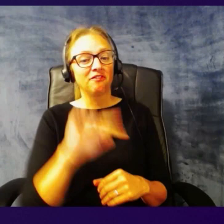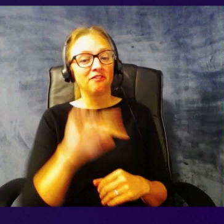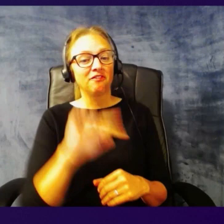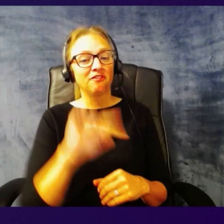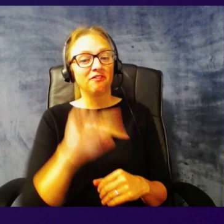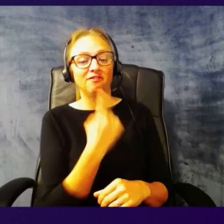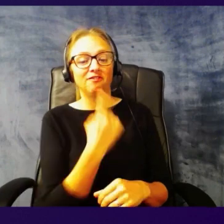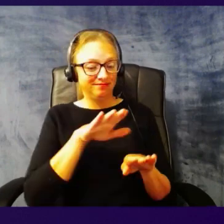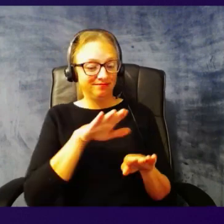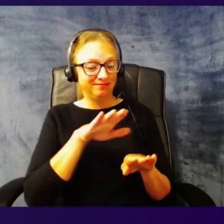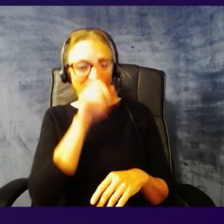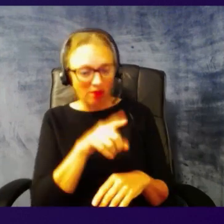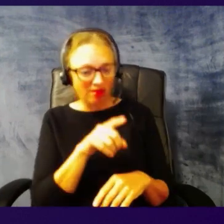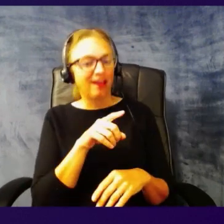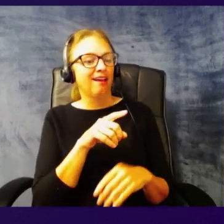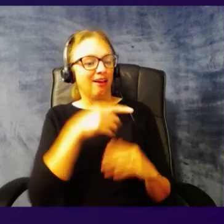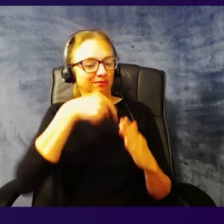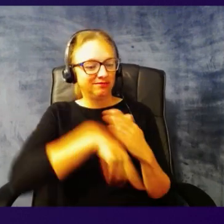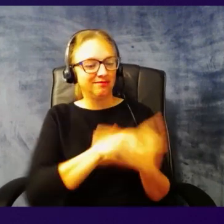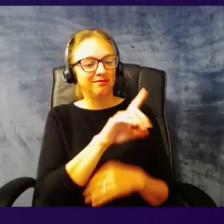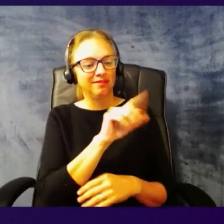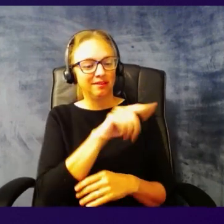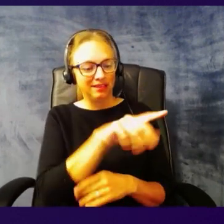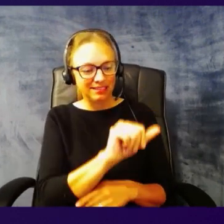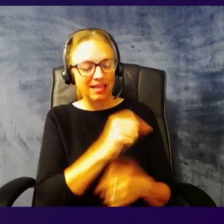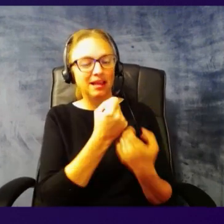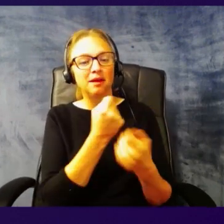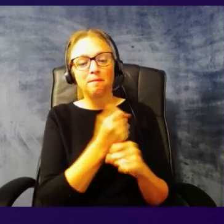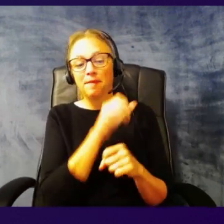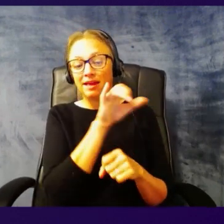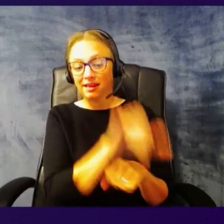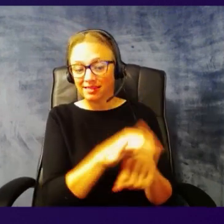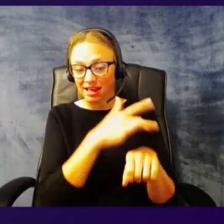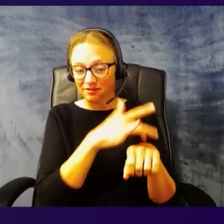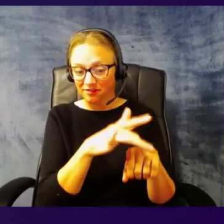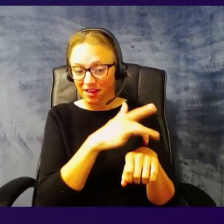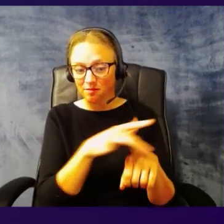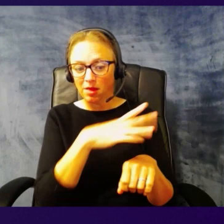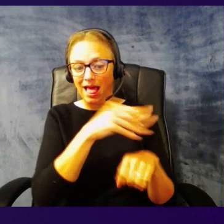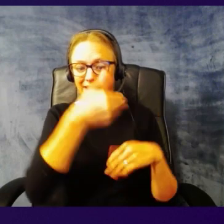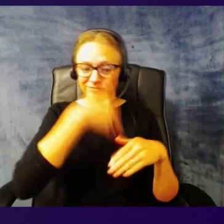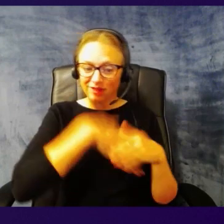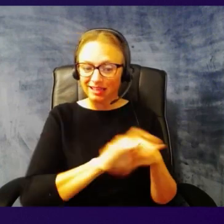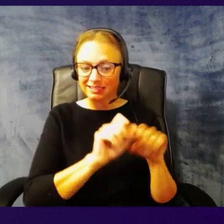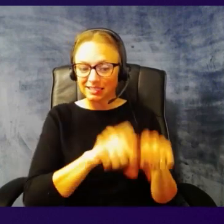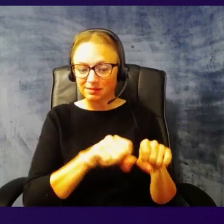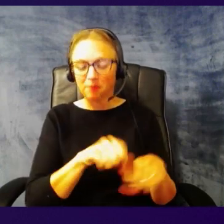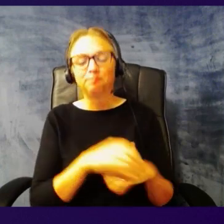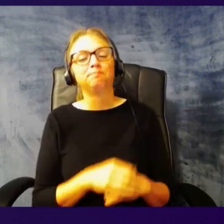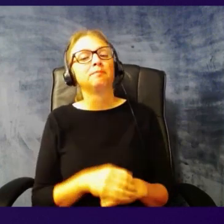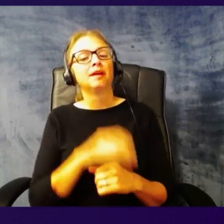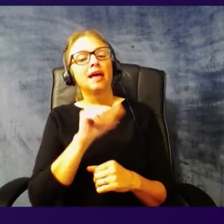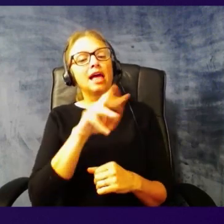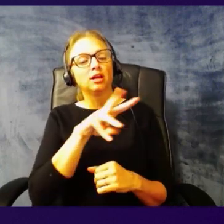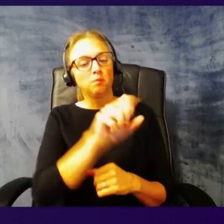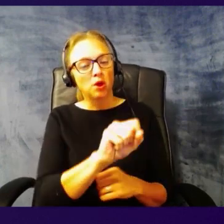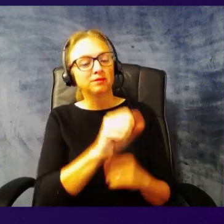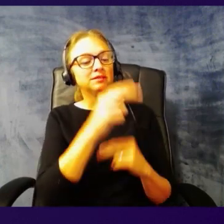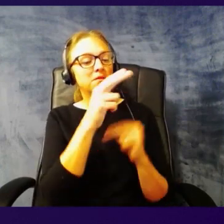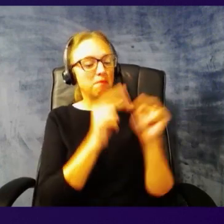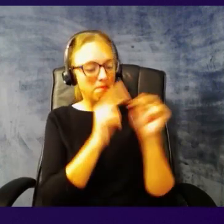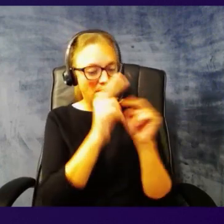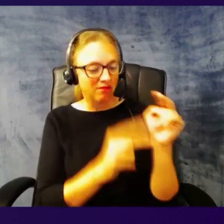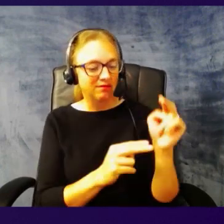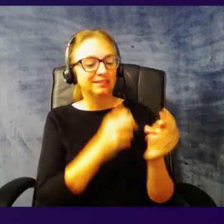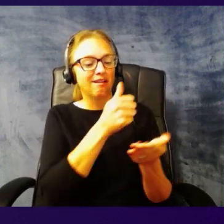insights from your data is actually making that data available and accessible. So, AWS DataSync was built to help our customers move